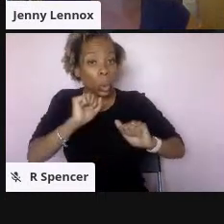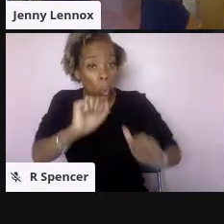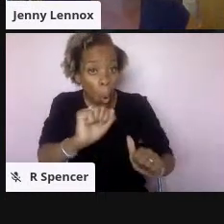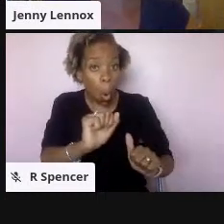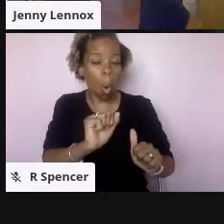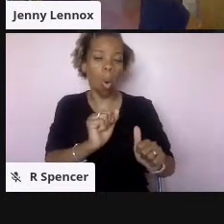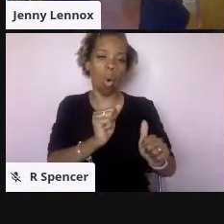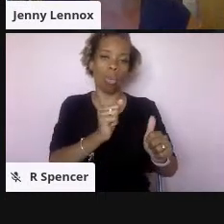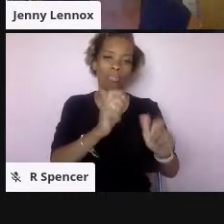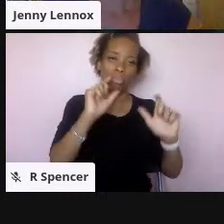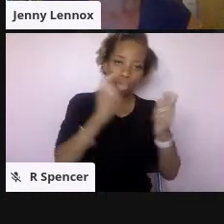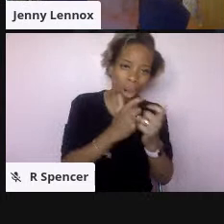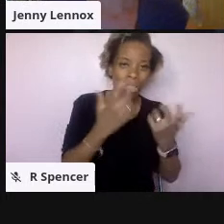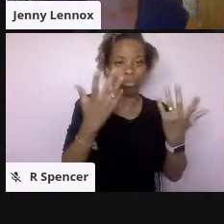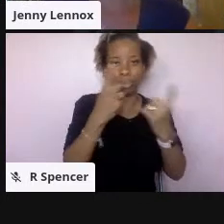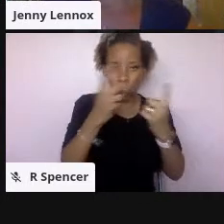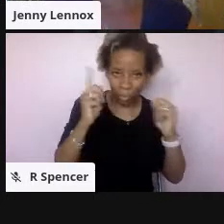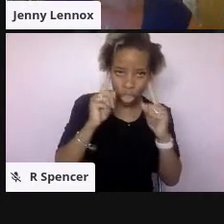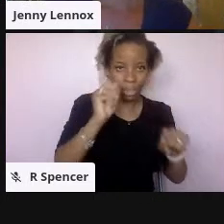institution or in your college.